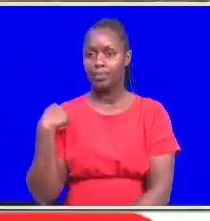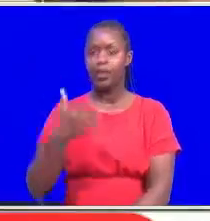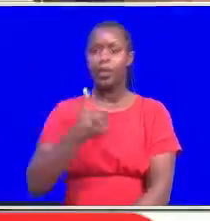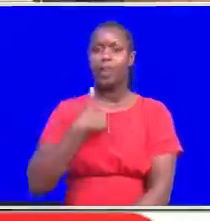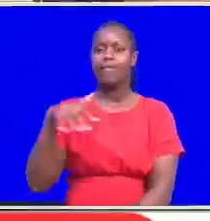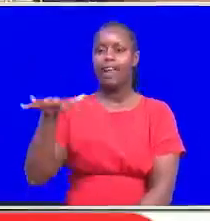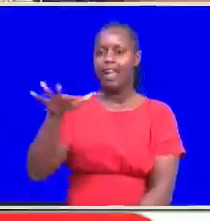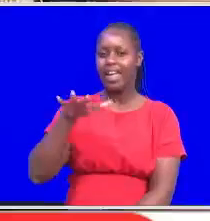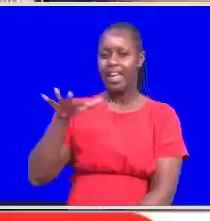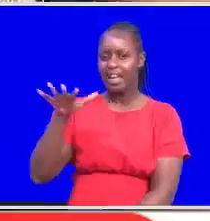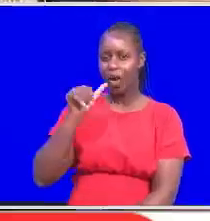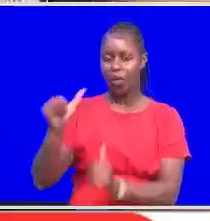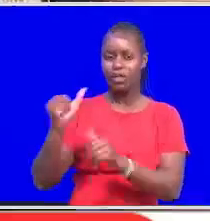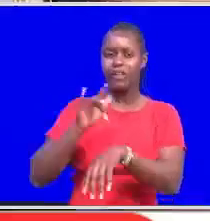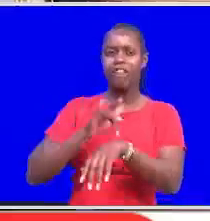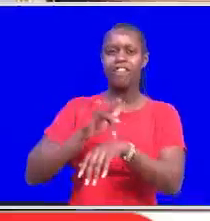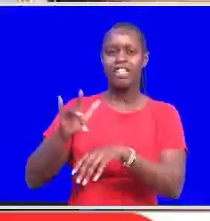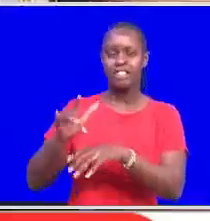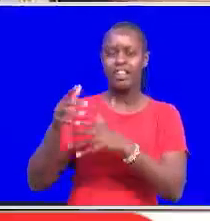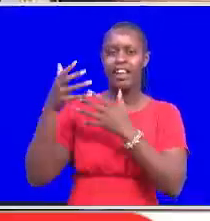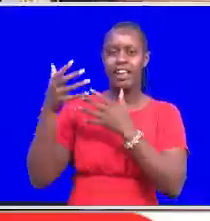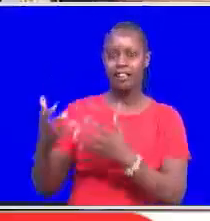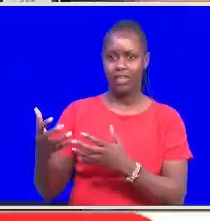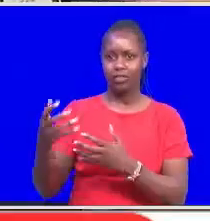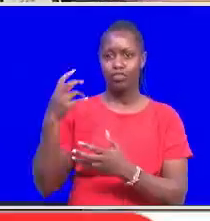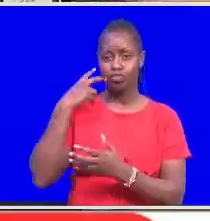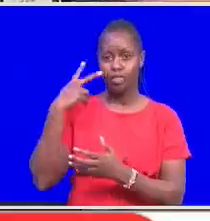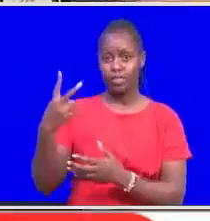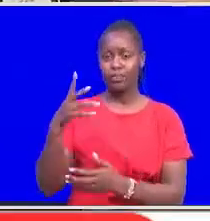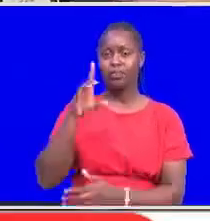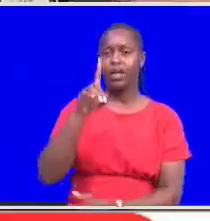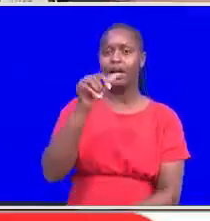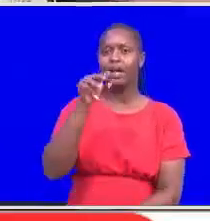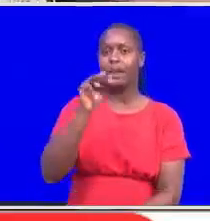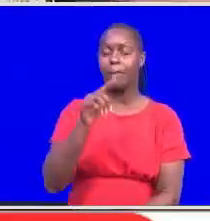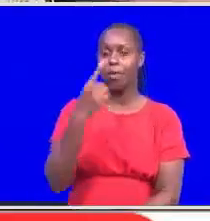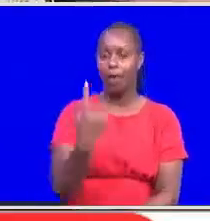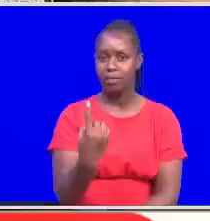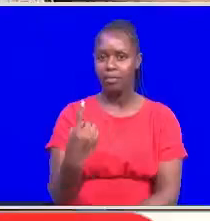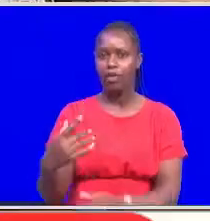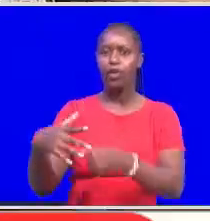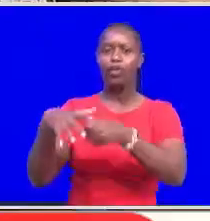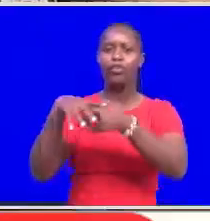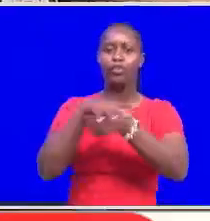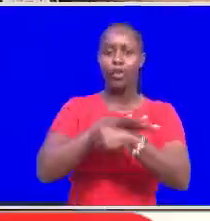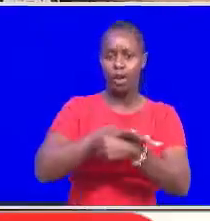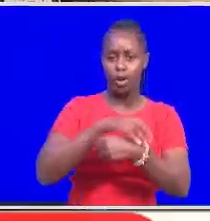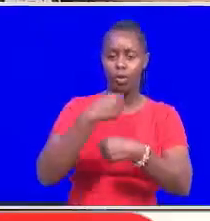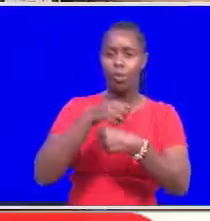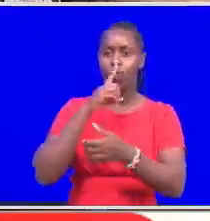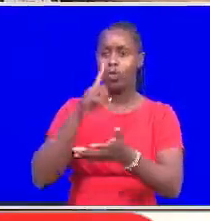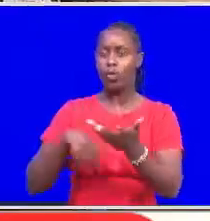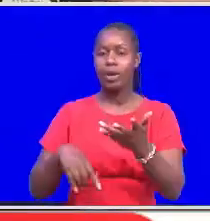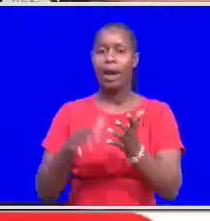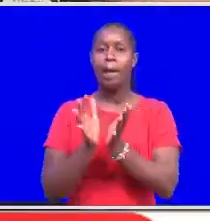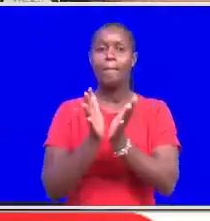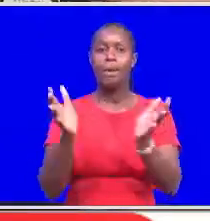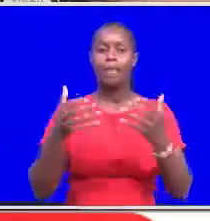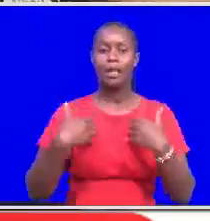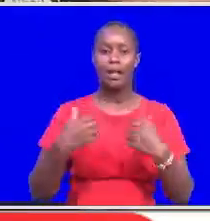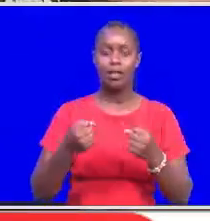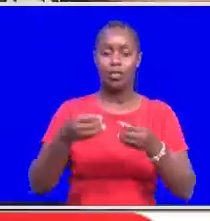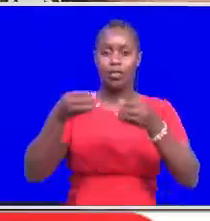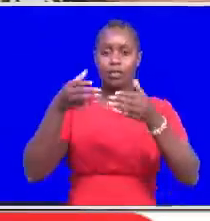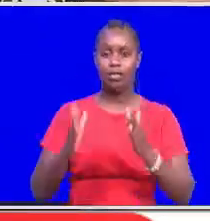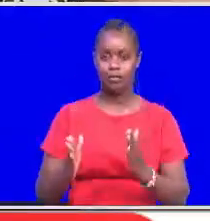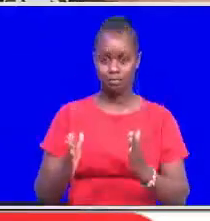zimeathirika, pale unapata boli ni moja na imefurika na mafuriko. Tumehakisha kuwa watu wetu, public health officers na wale